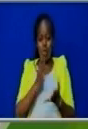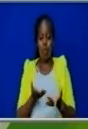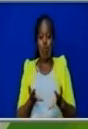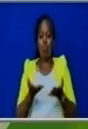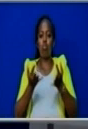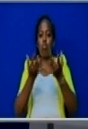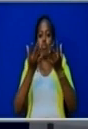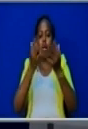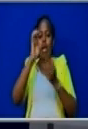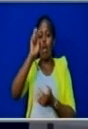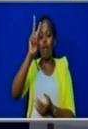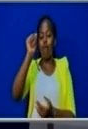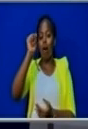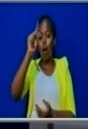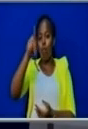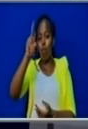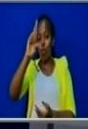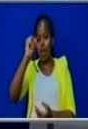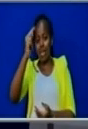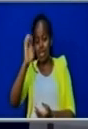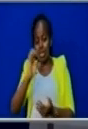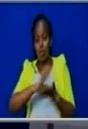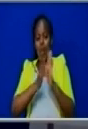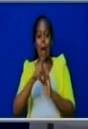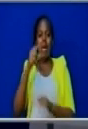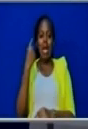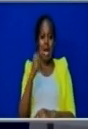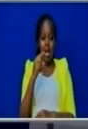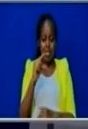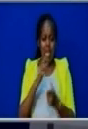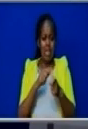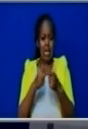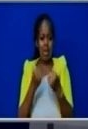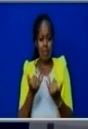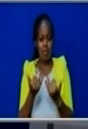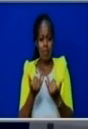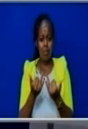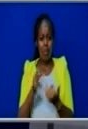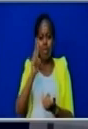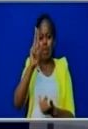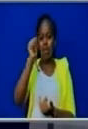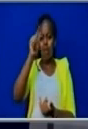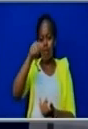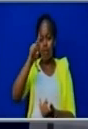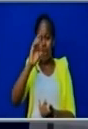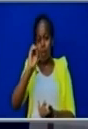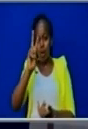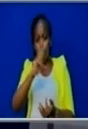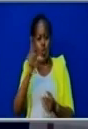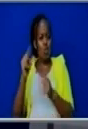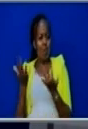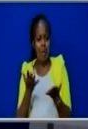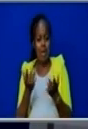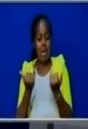Mhm. it evaporates, Evaporates into gas. Into gas. Uh-huh. Then it Where does this condenses. vapor go to? That vapor now rises